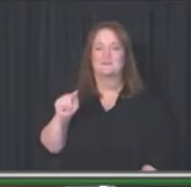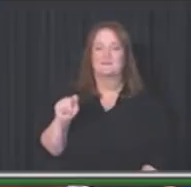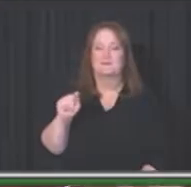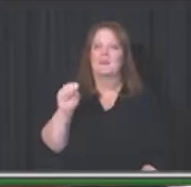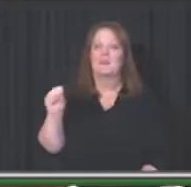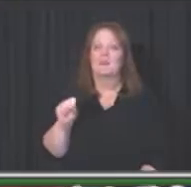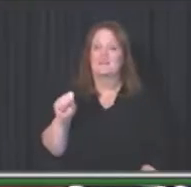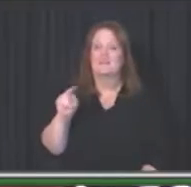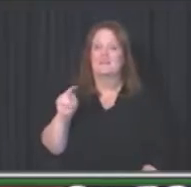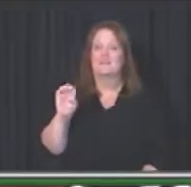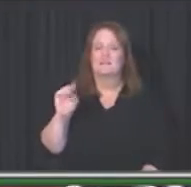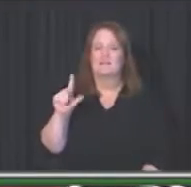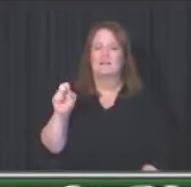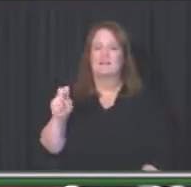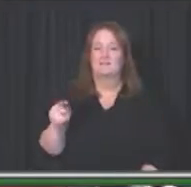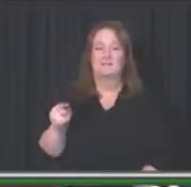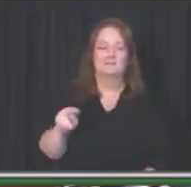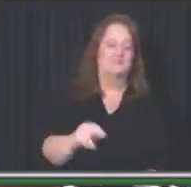Nelson.